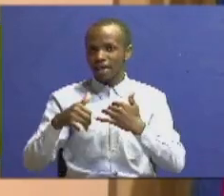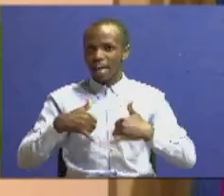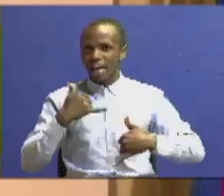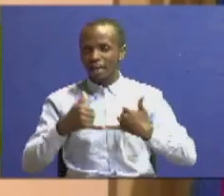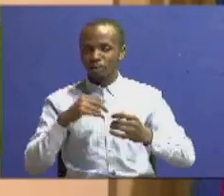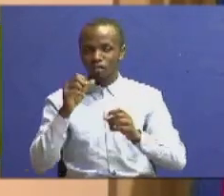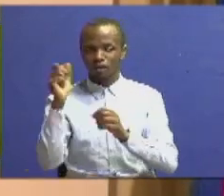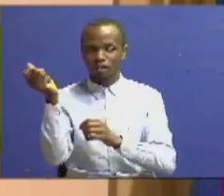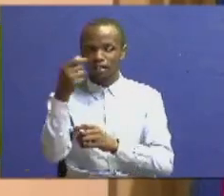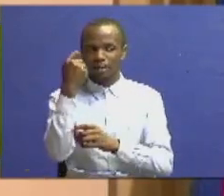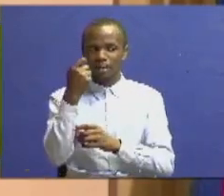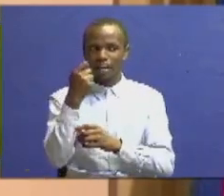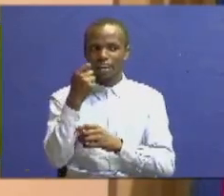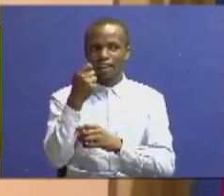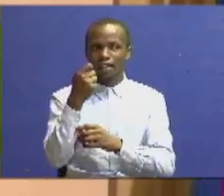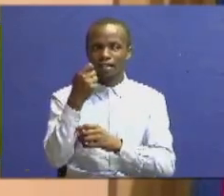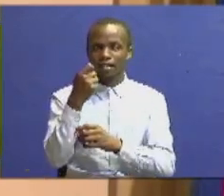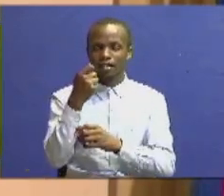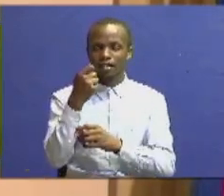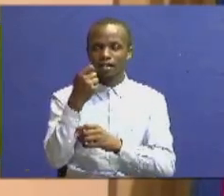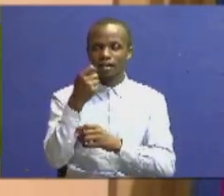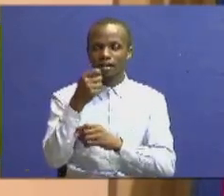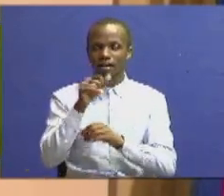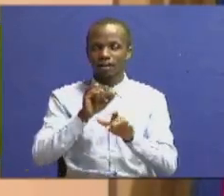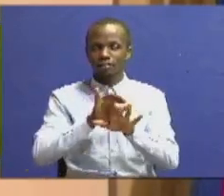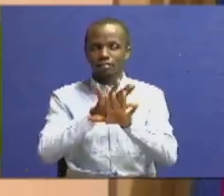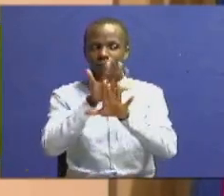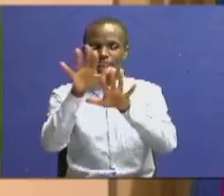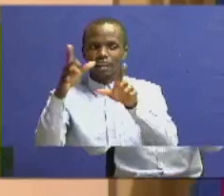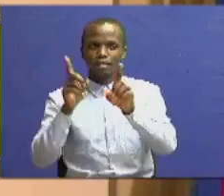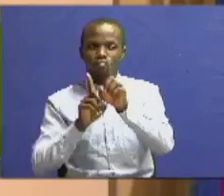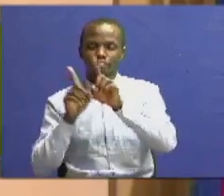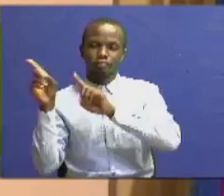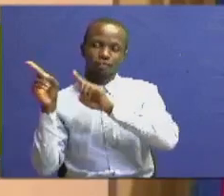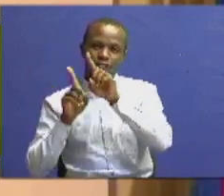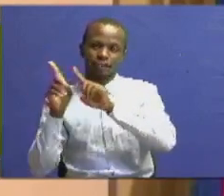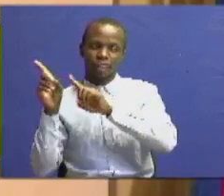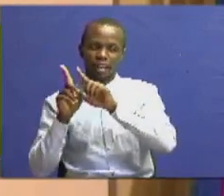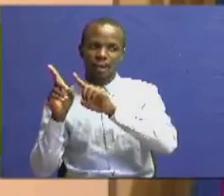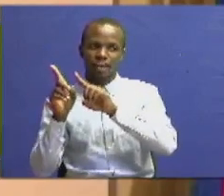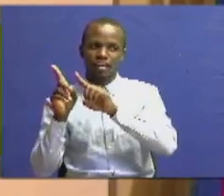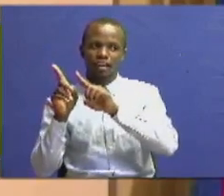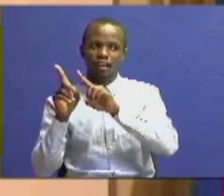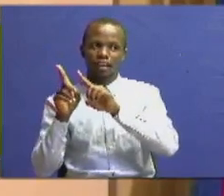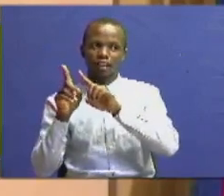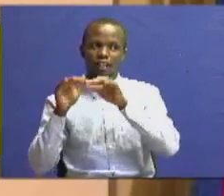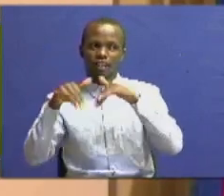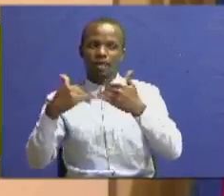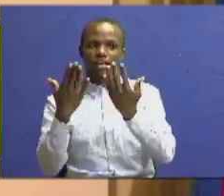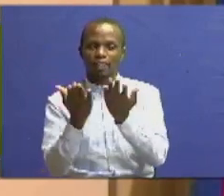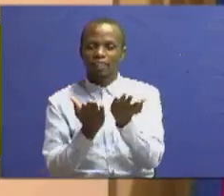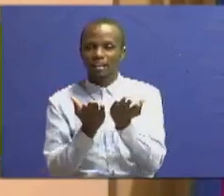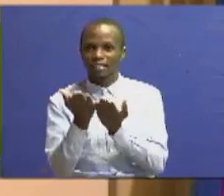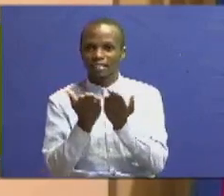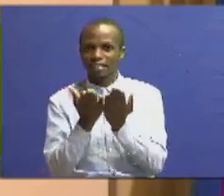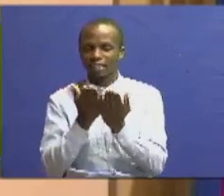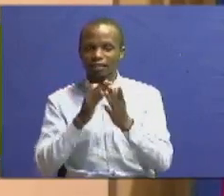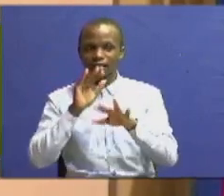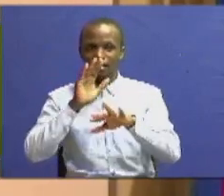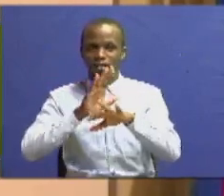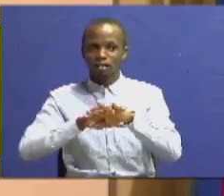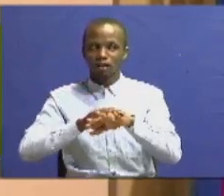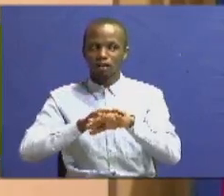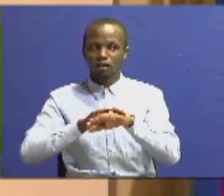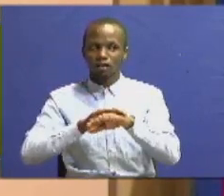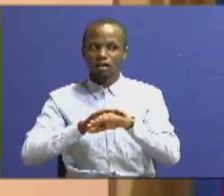Security Officer in Kenya, the rally I'm reassuring the members for that. We shall deliver the event allowing you to enjoy